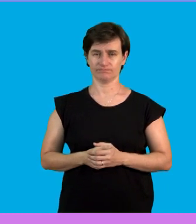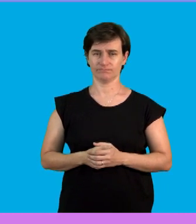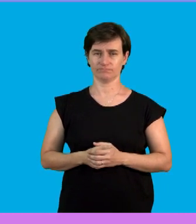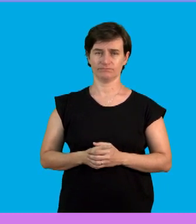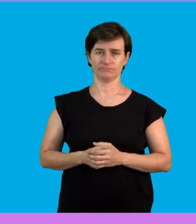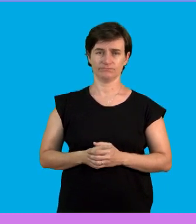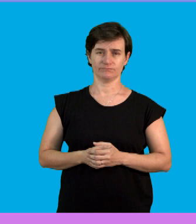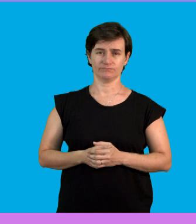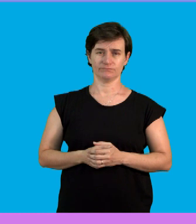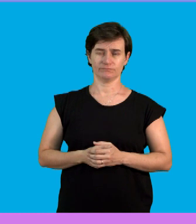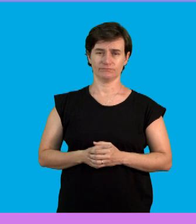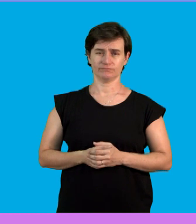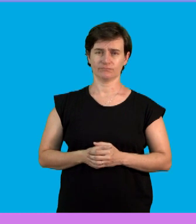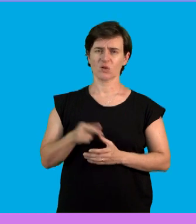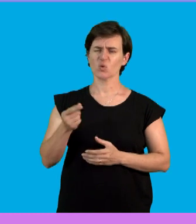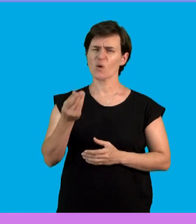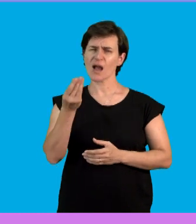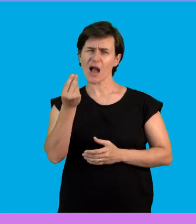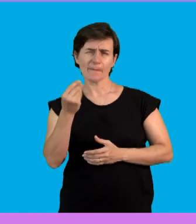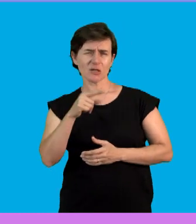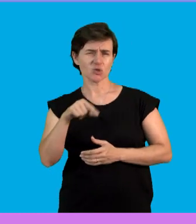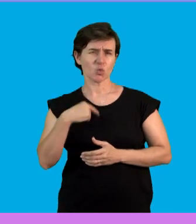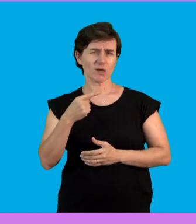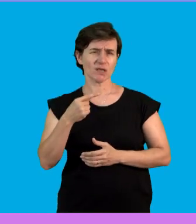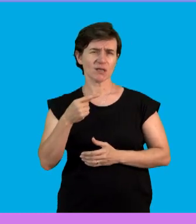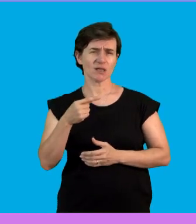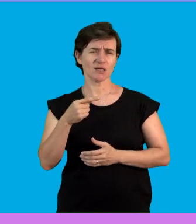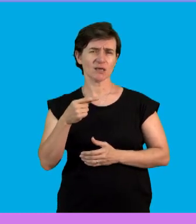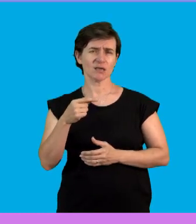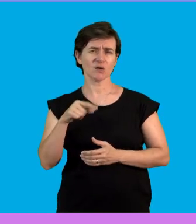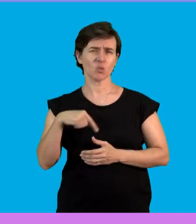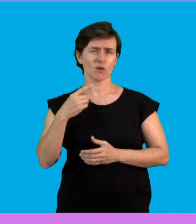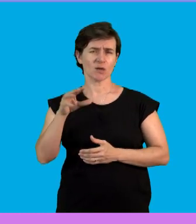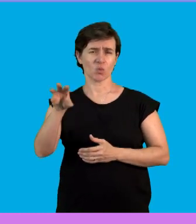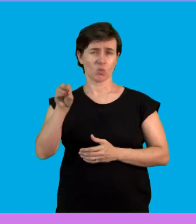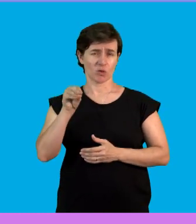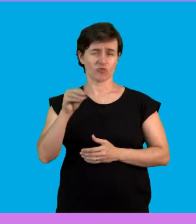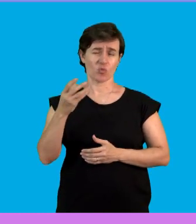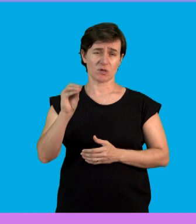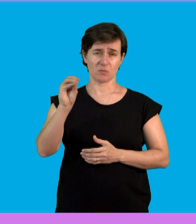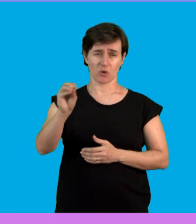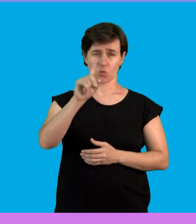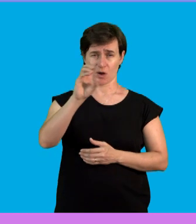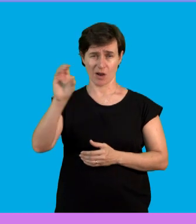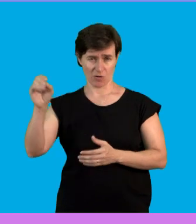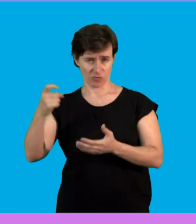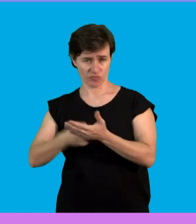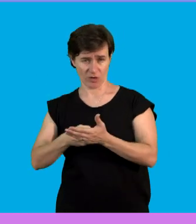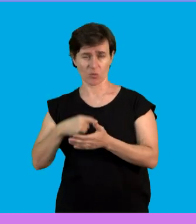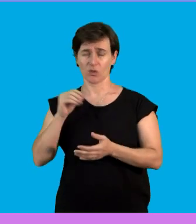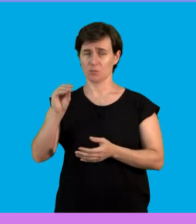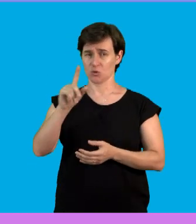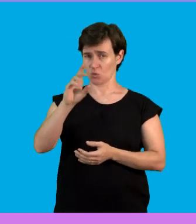Okay, or part thereof. So how much are we withdrawing? We are only withdrawing 100 rand.